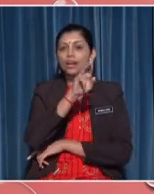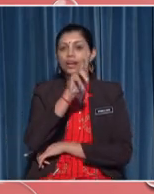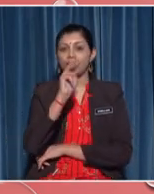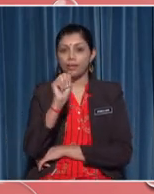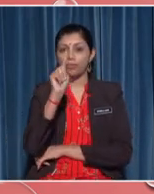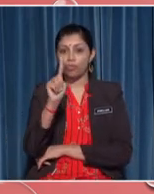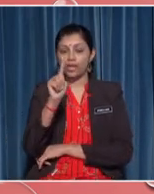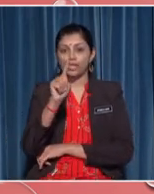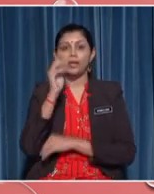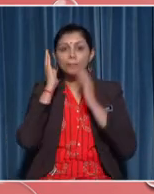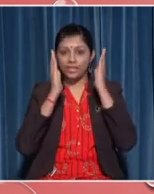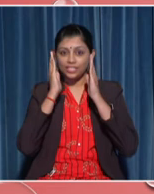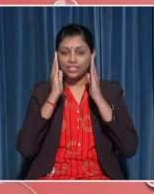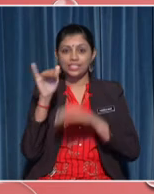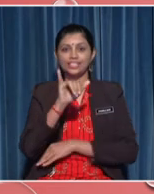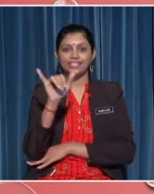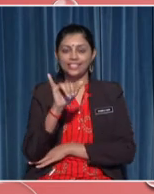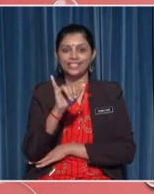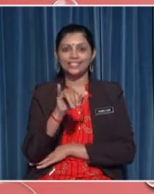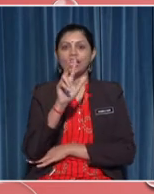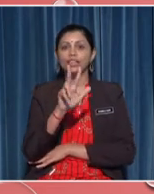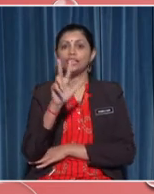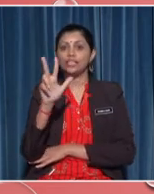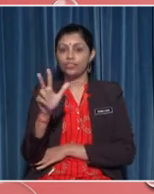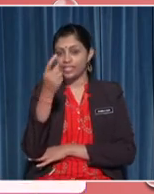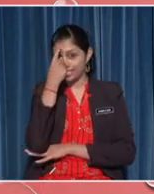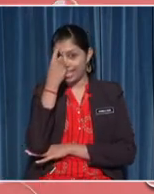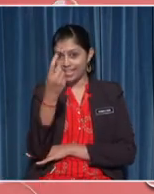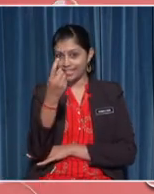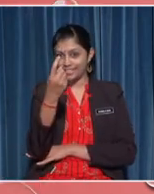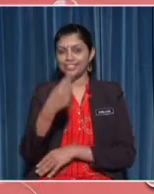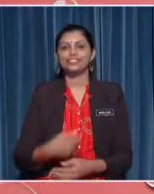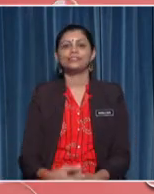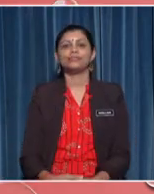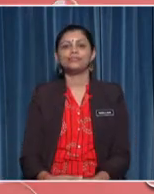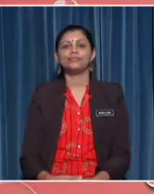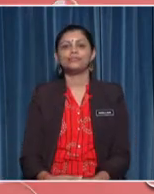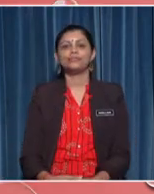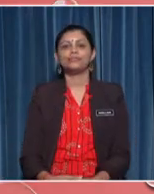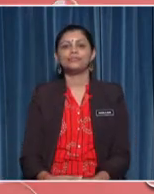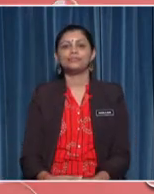Yes, great! The answer is 33 cents.